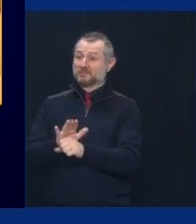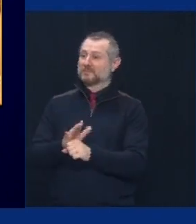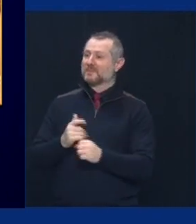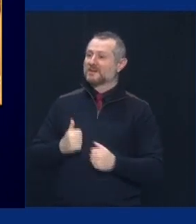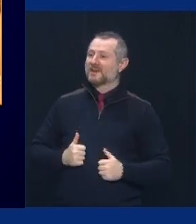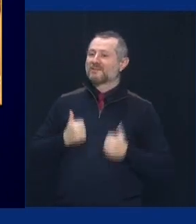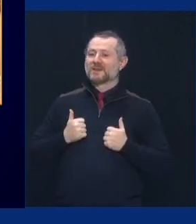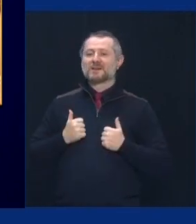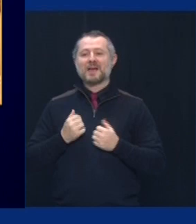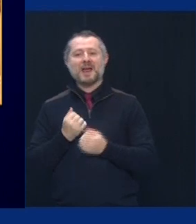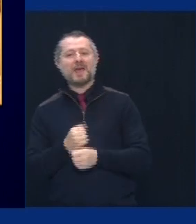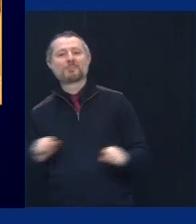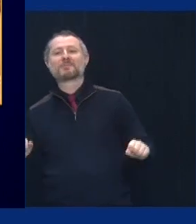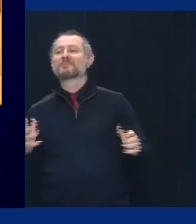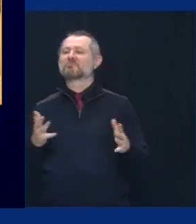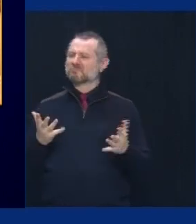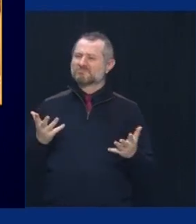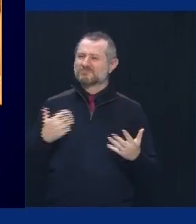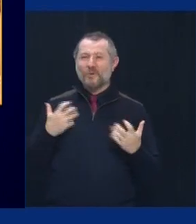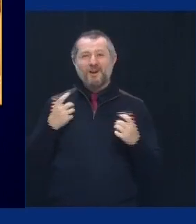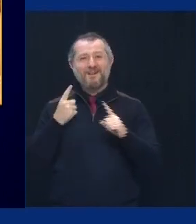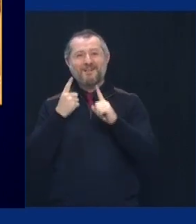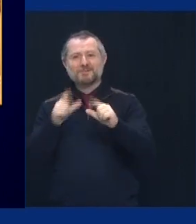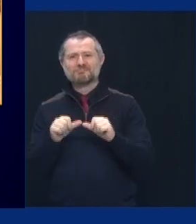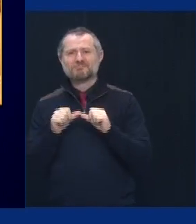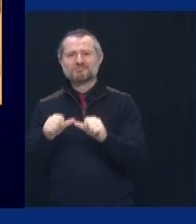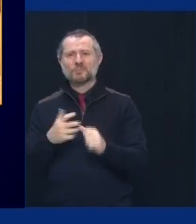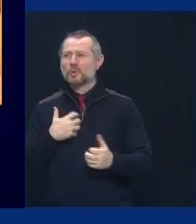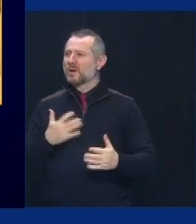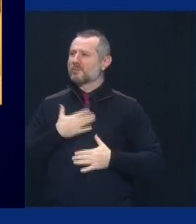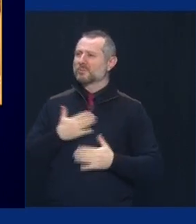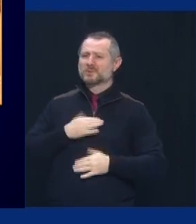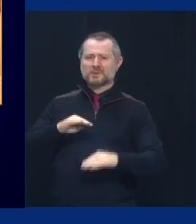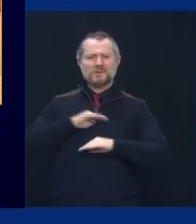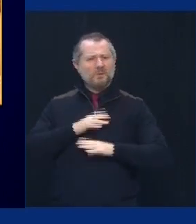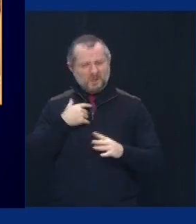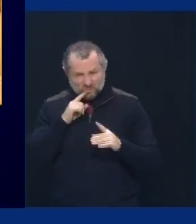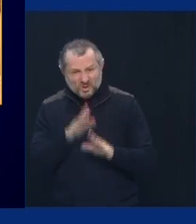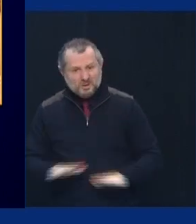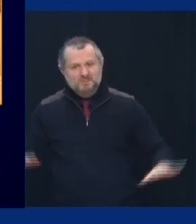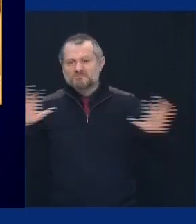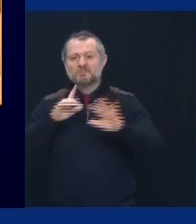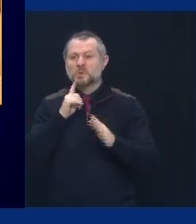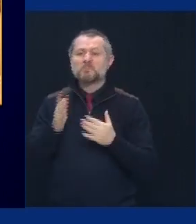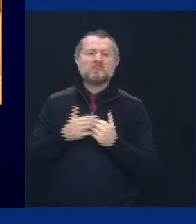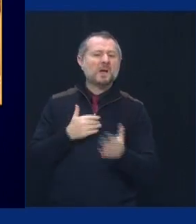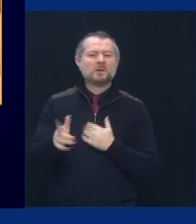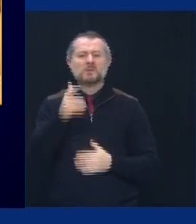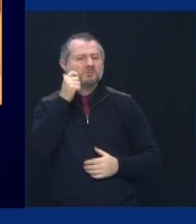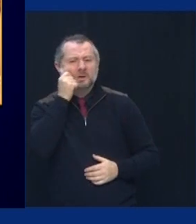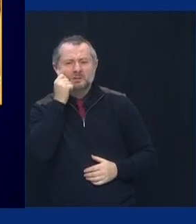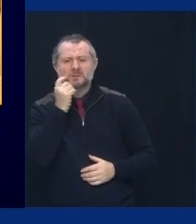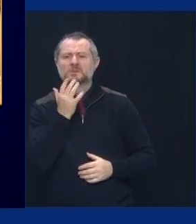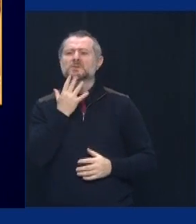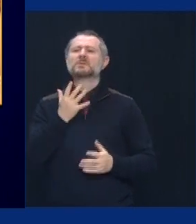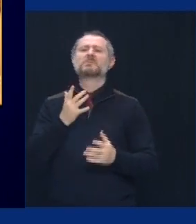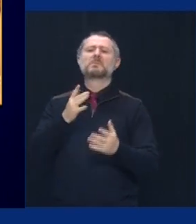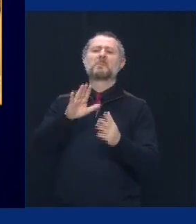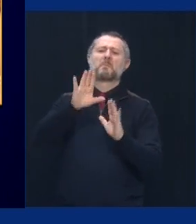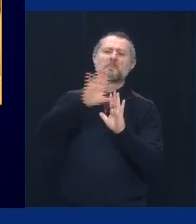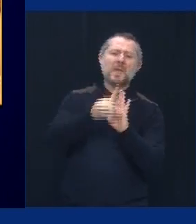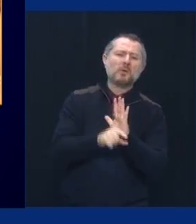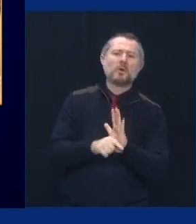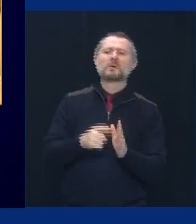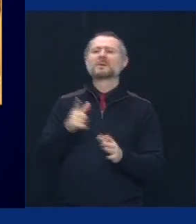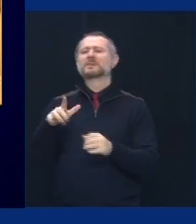pursuit of happiness to everyone, regardless of race, regardless of ethnicity, regardless of